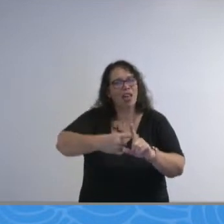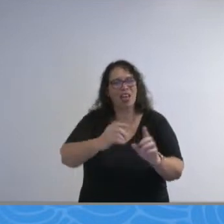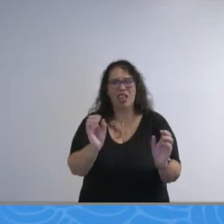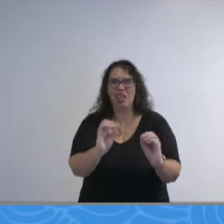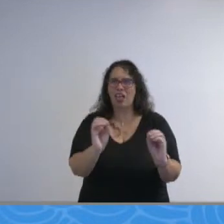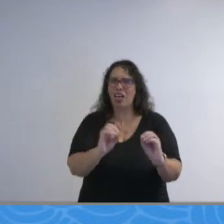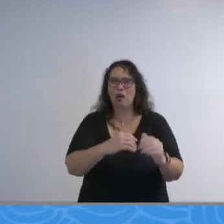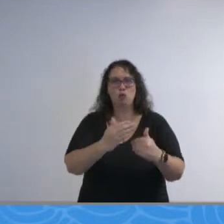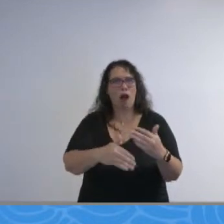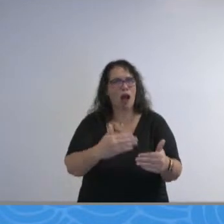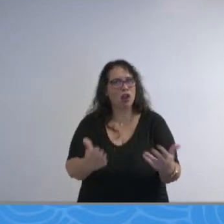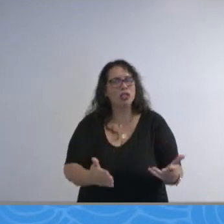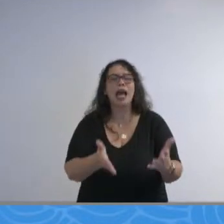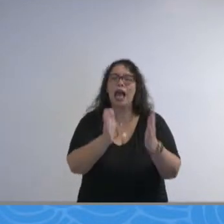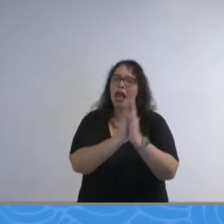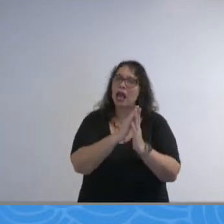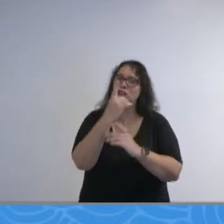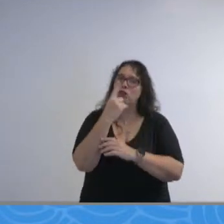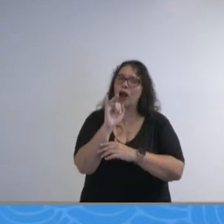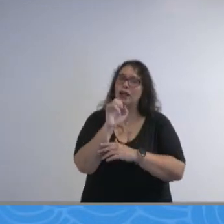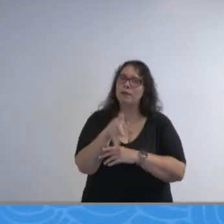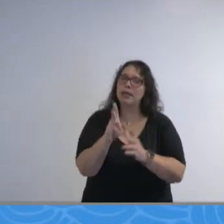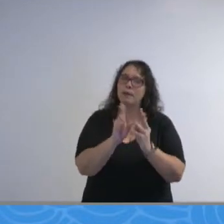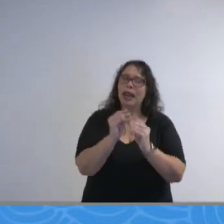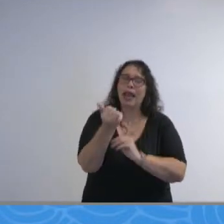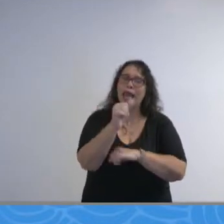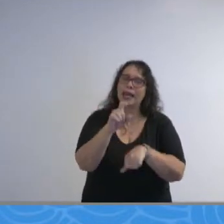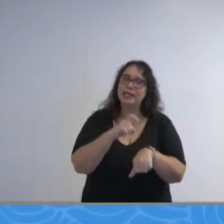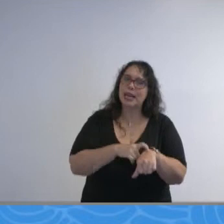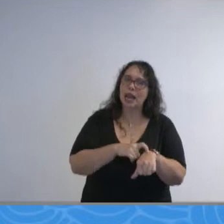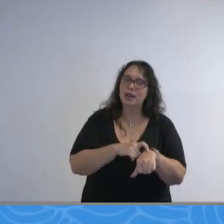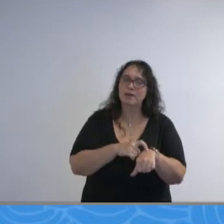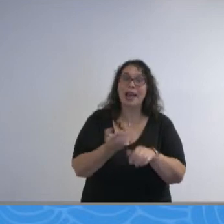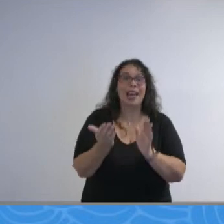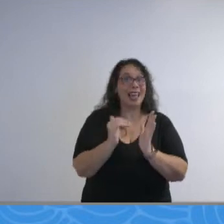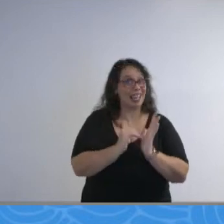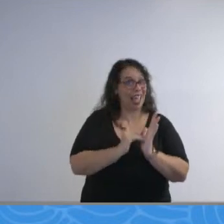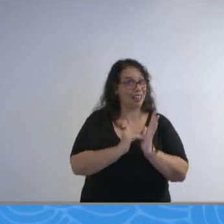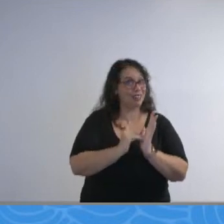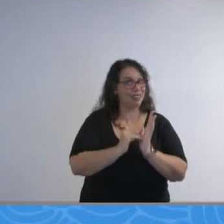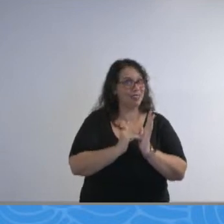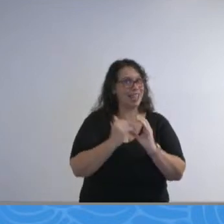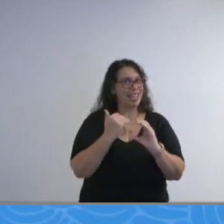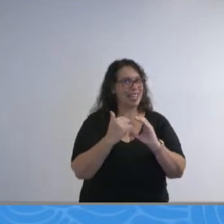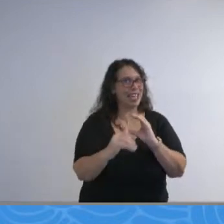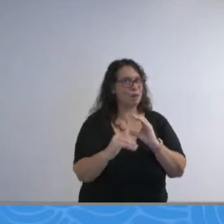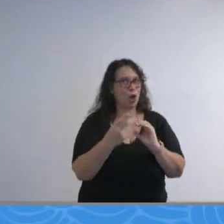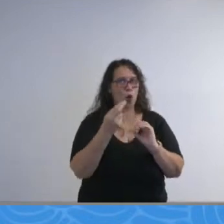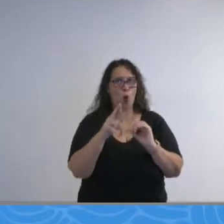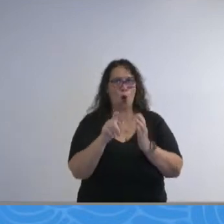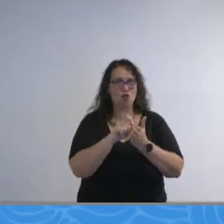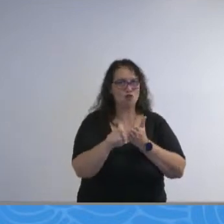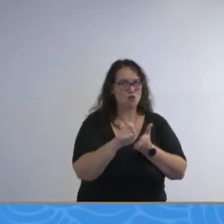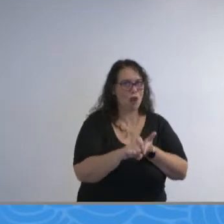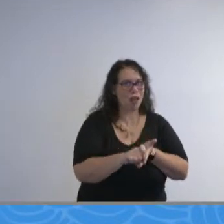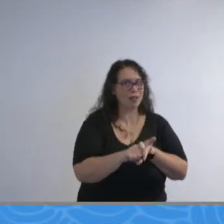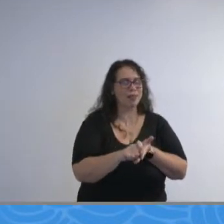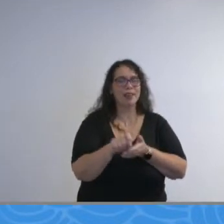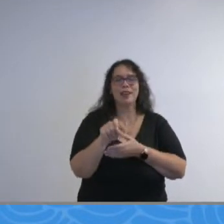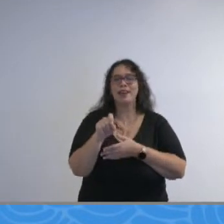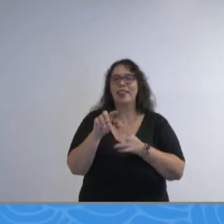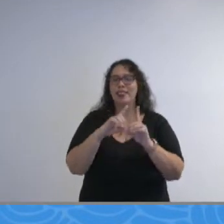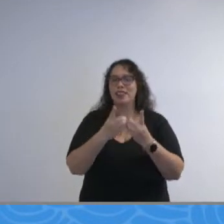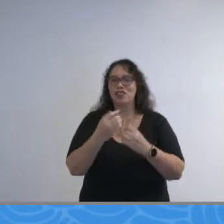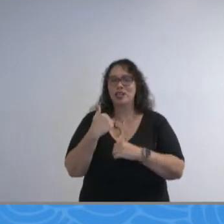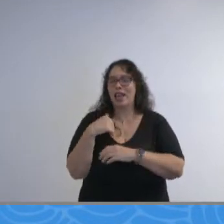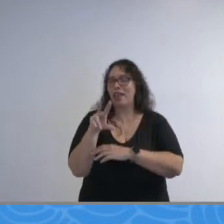request an IEP meeting at any time. As always, put that in writing, and then the school district will have 30 days to hold the meeting with you.